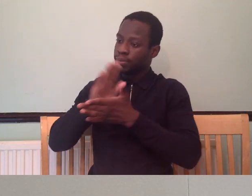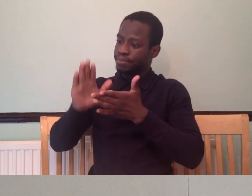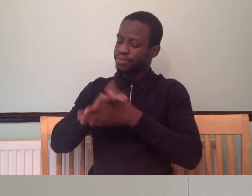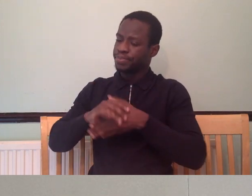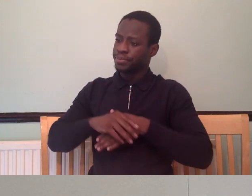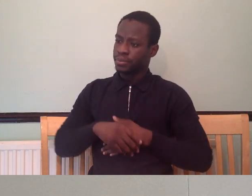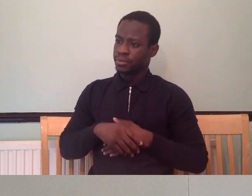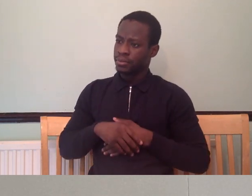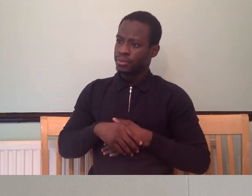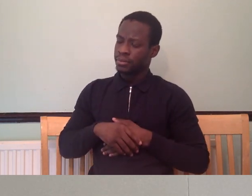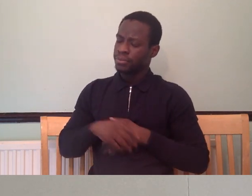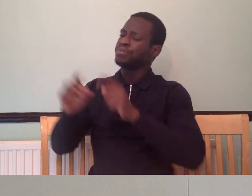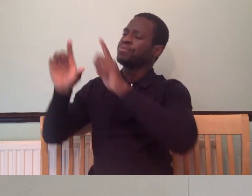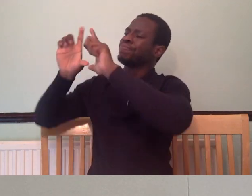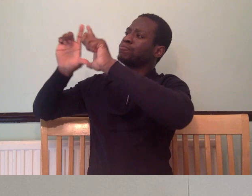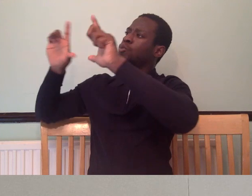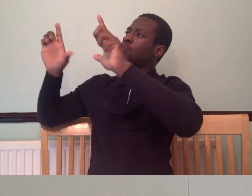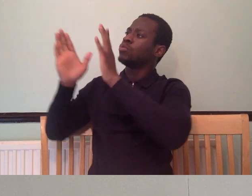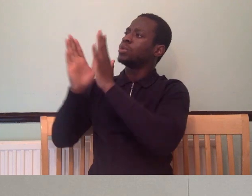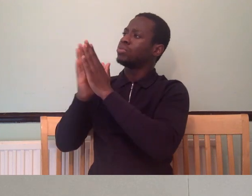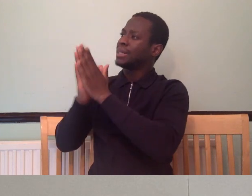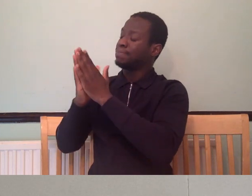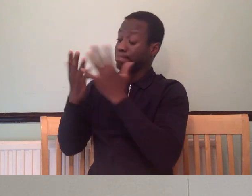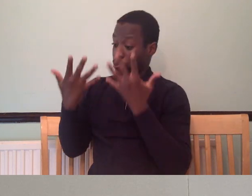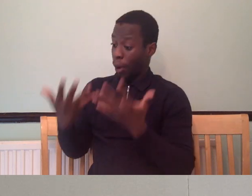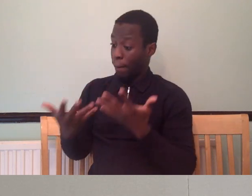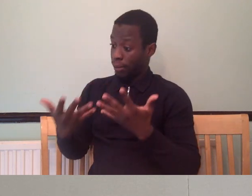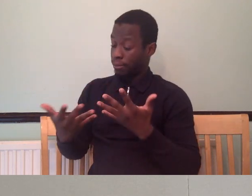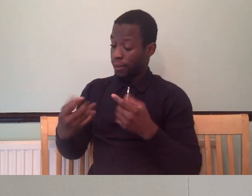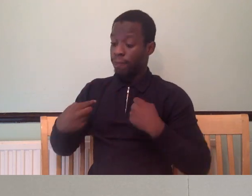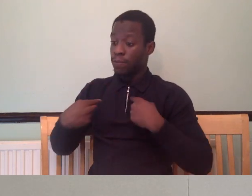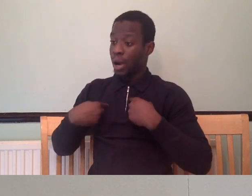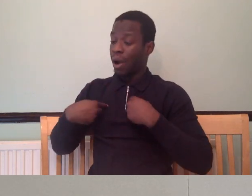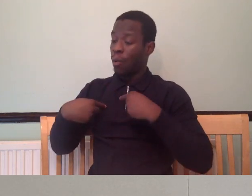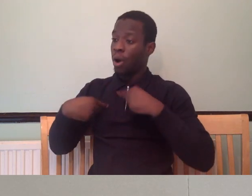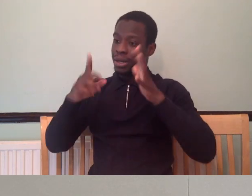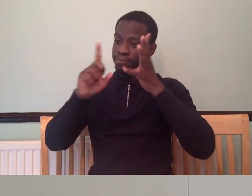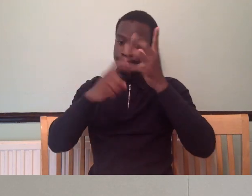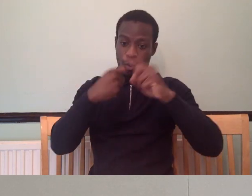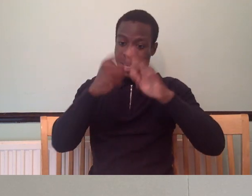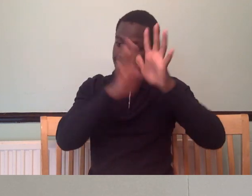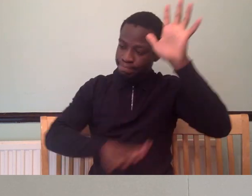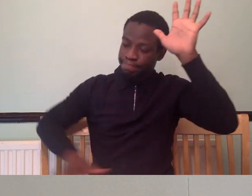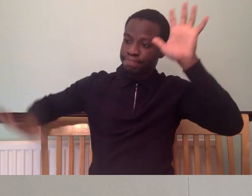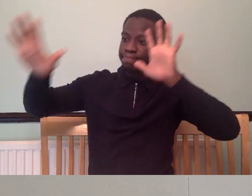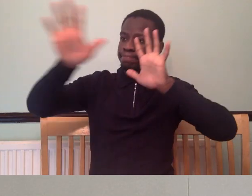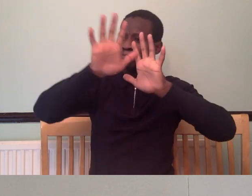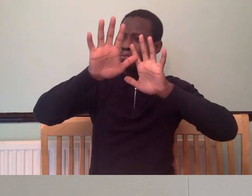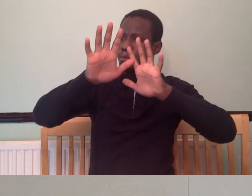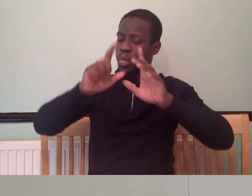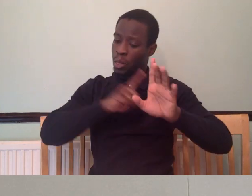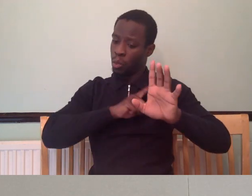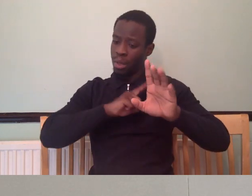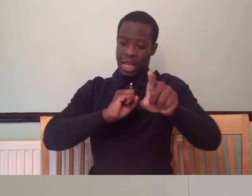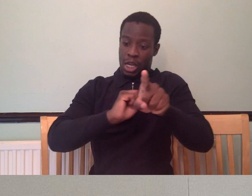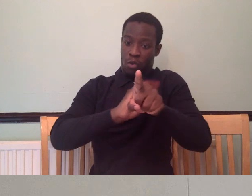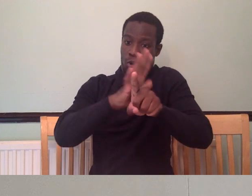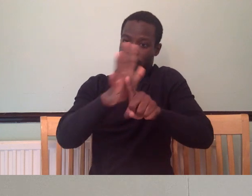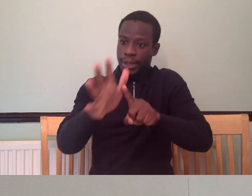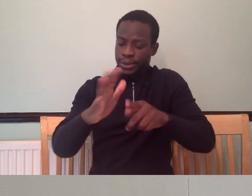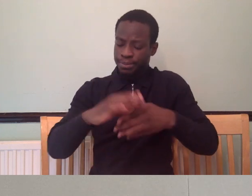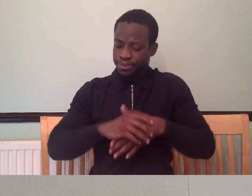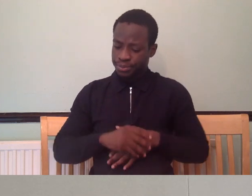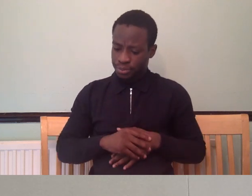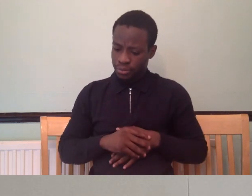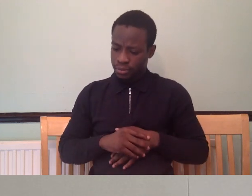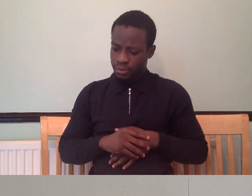Lord, we pray at this particular time for our nation facing this COVID virus. And we're conscious today